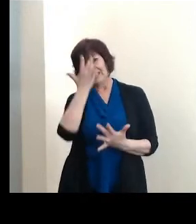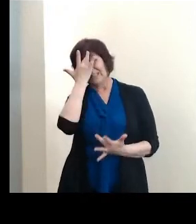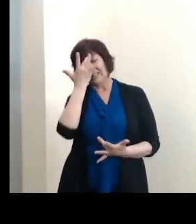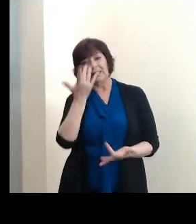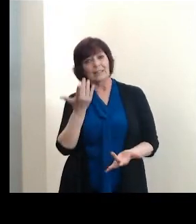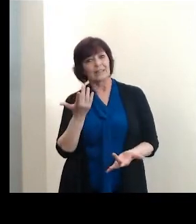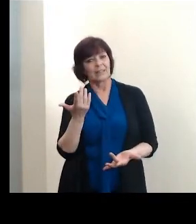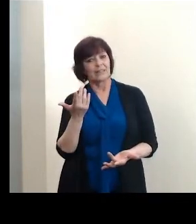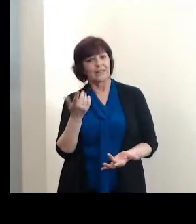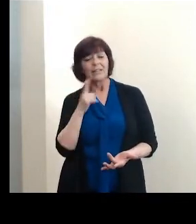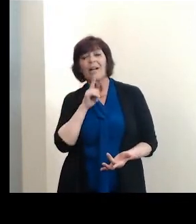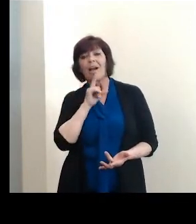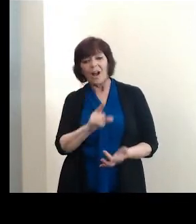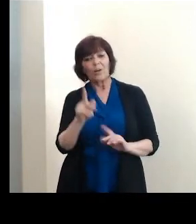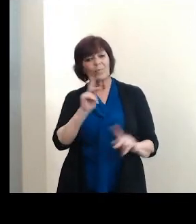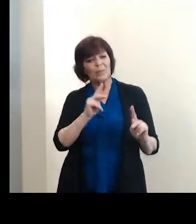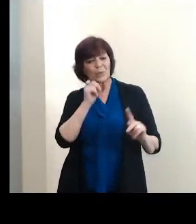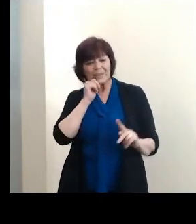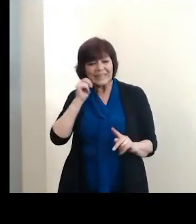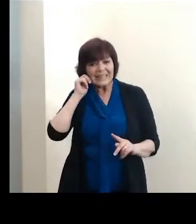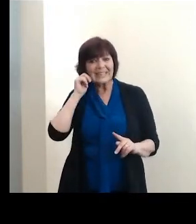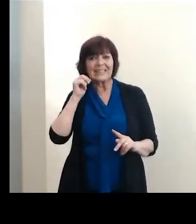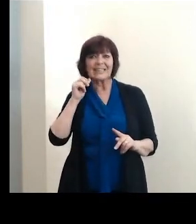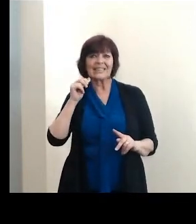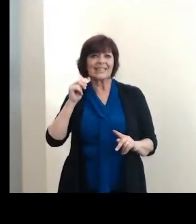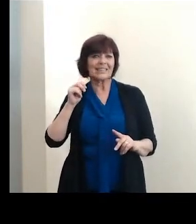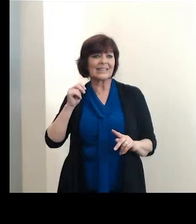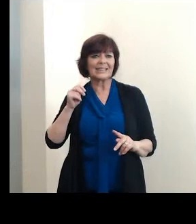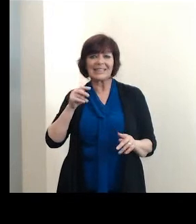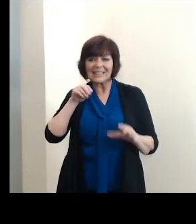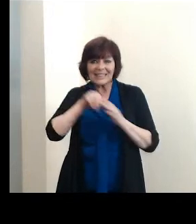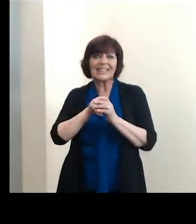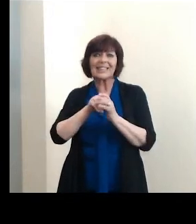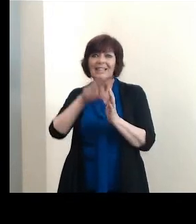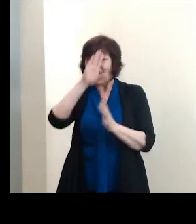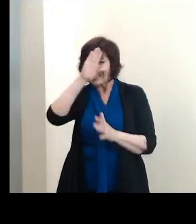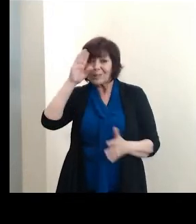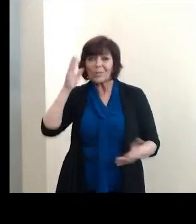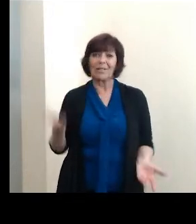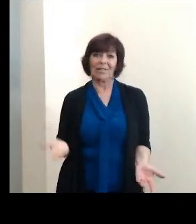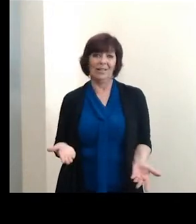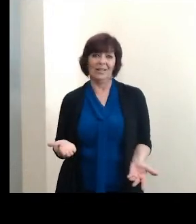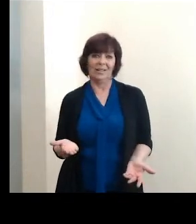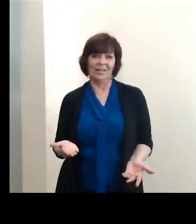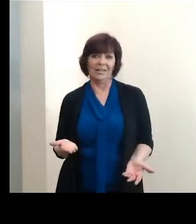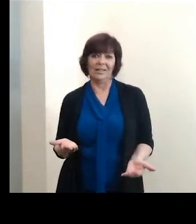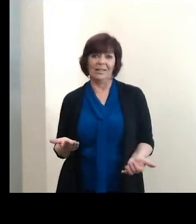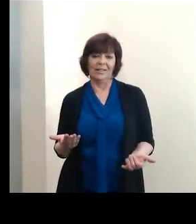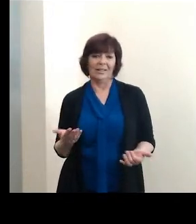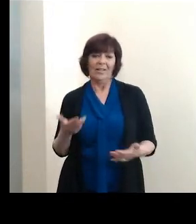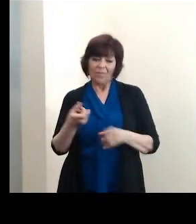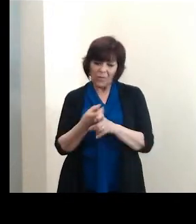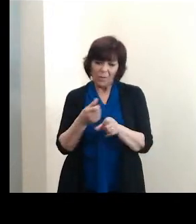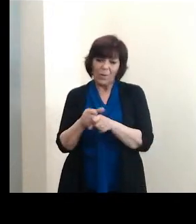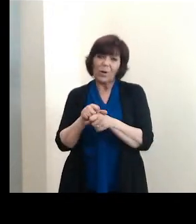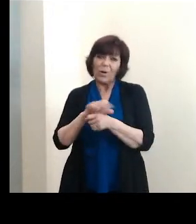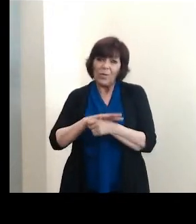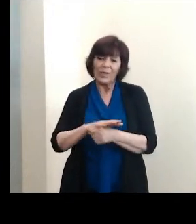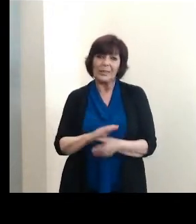there are individuals that are teenage age in Erie County hospitals right now that are COVID-19